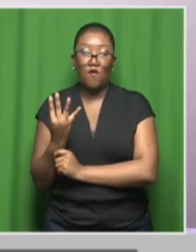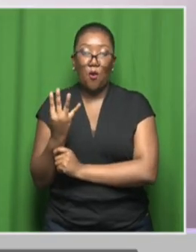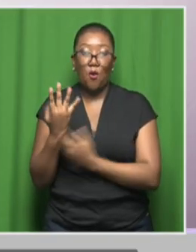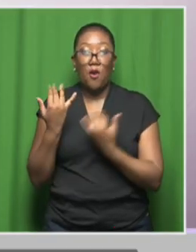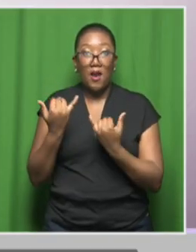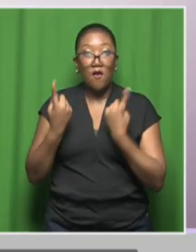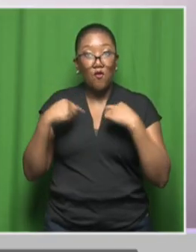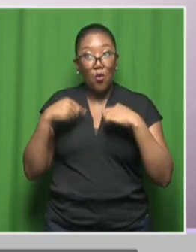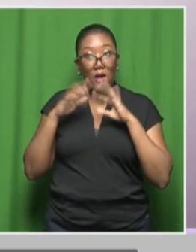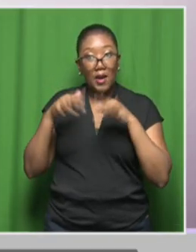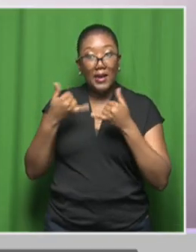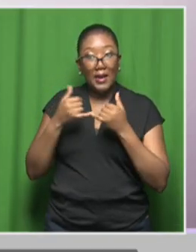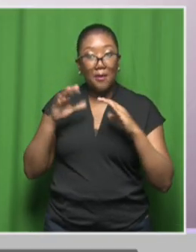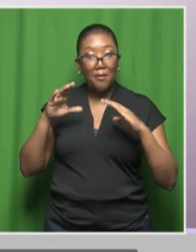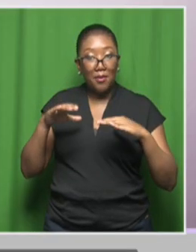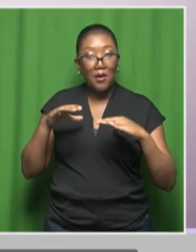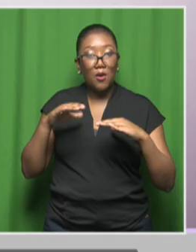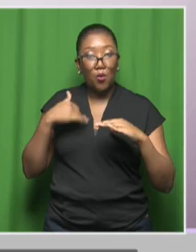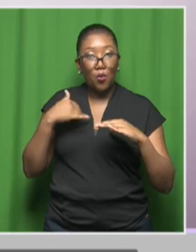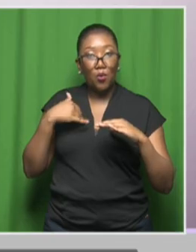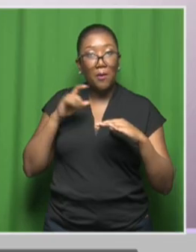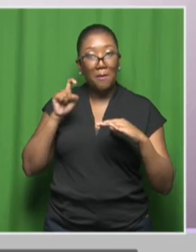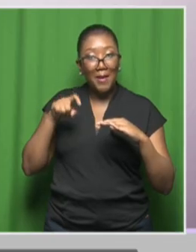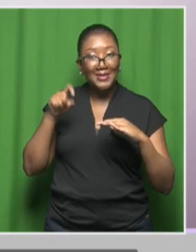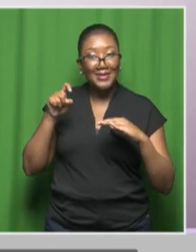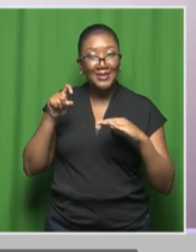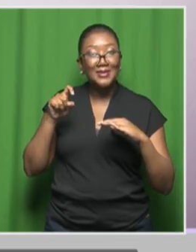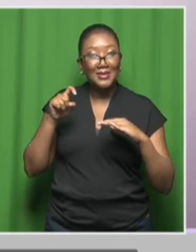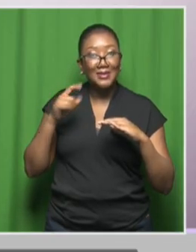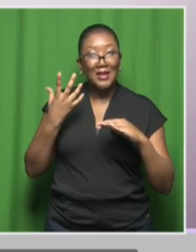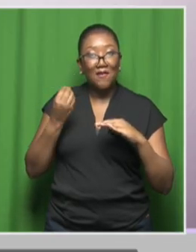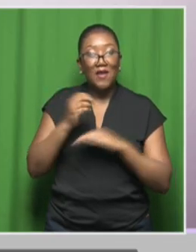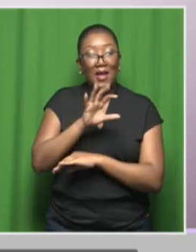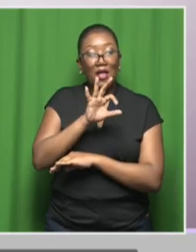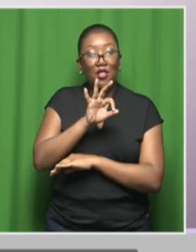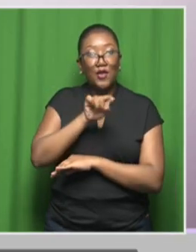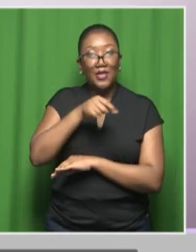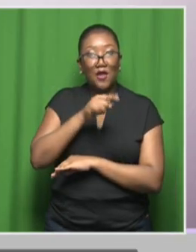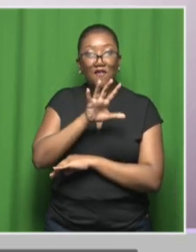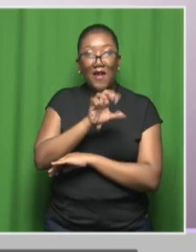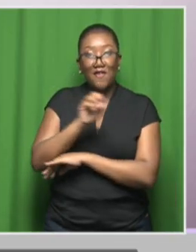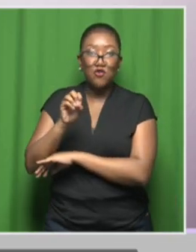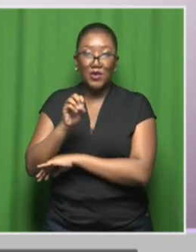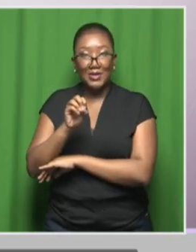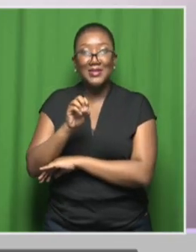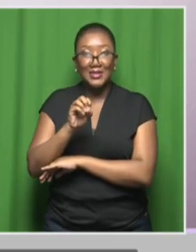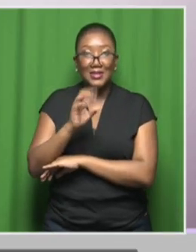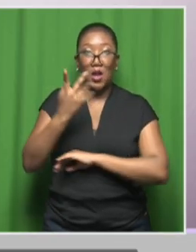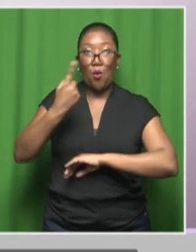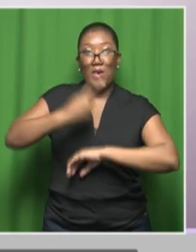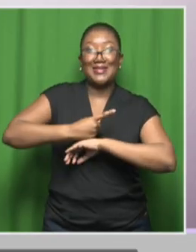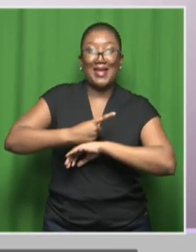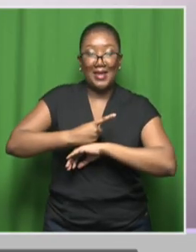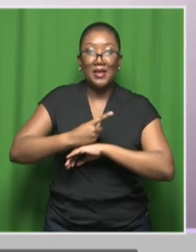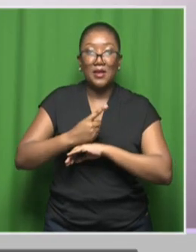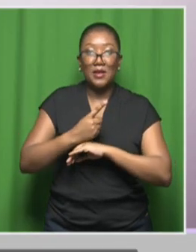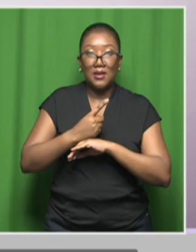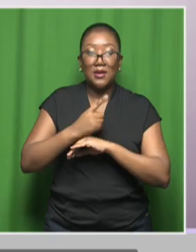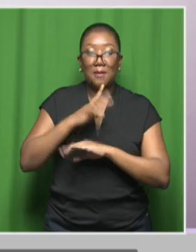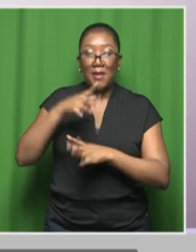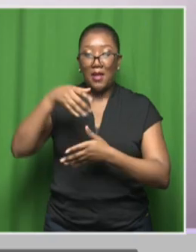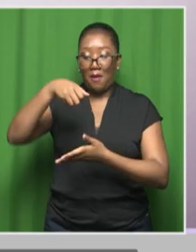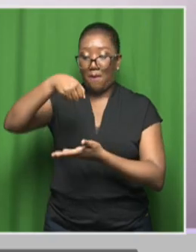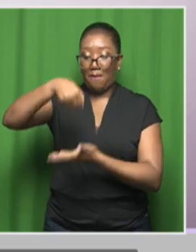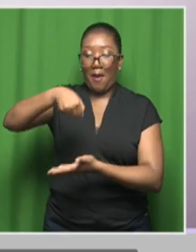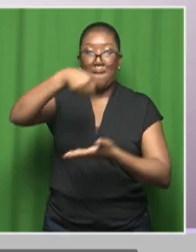Blood Service, we are required to at least collect 3,500 units of blood per day. And in